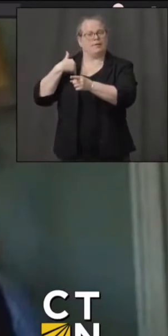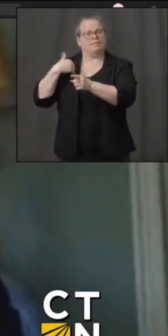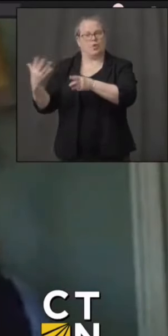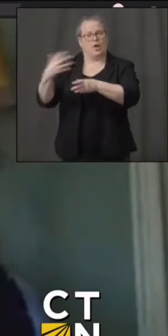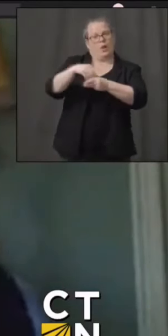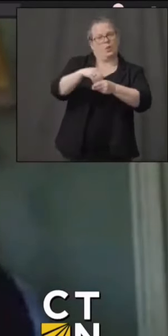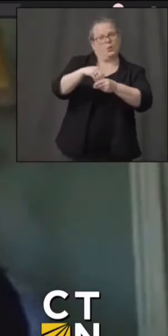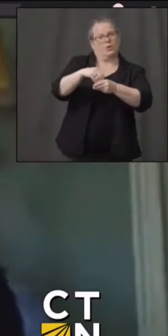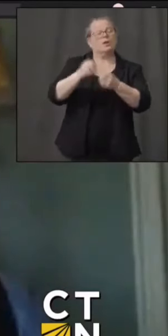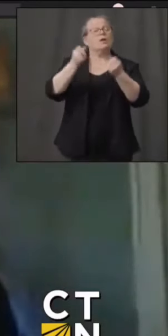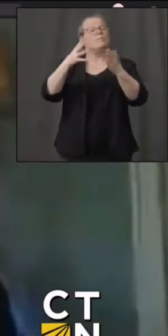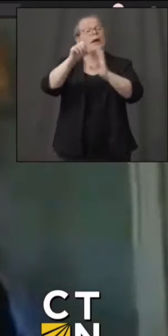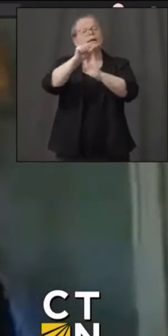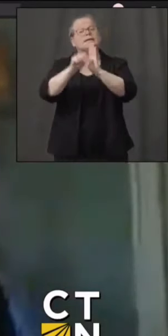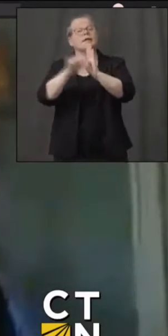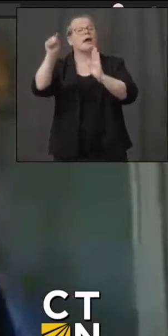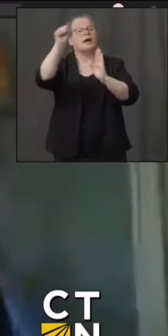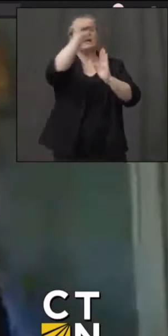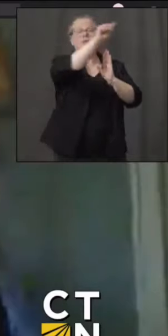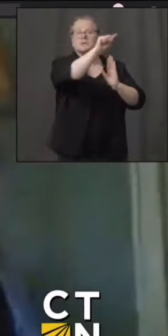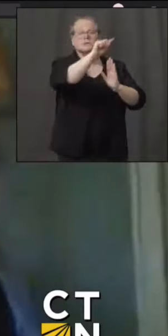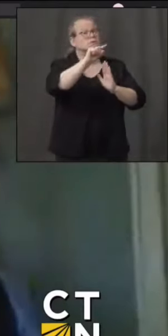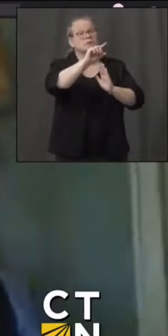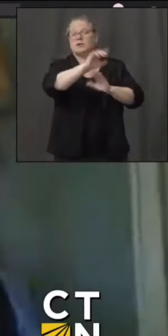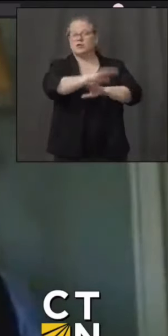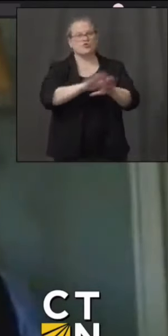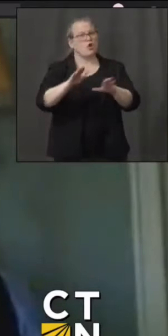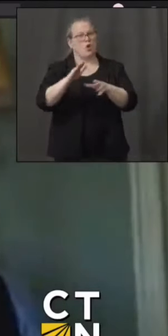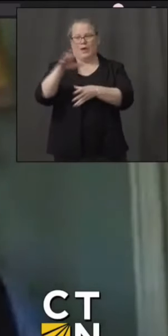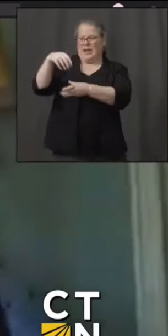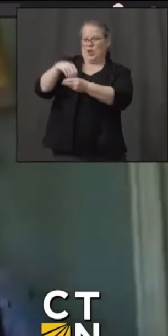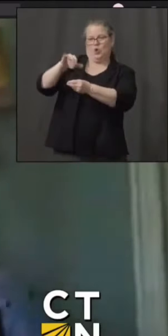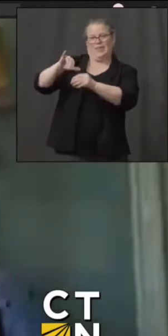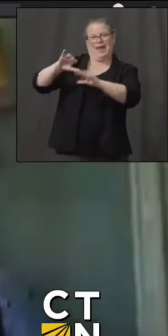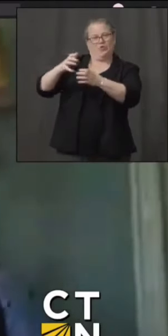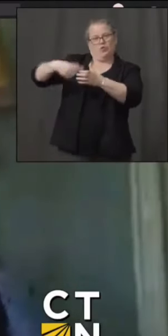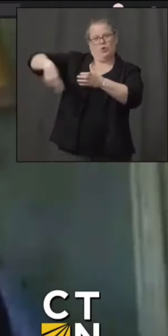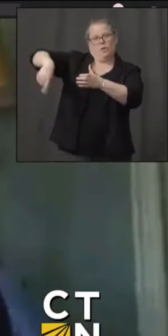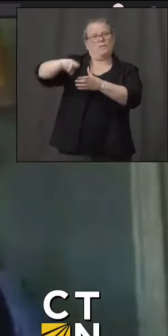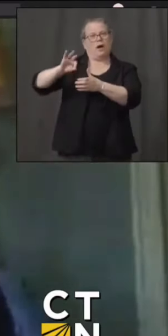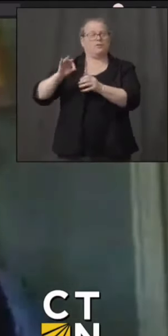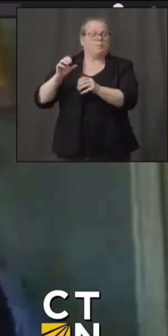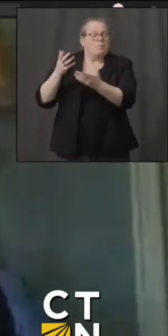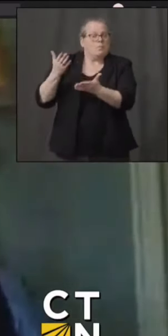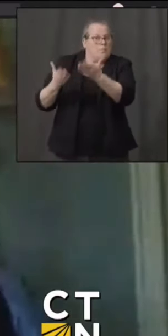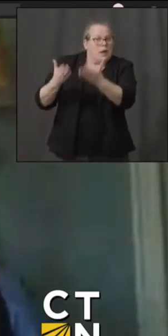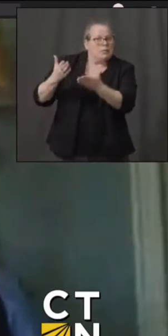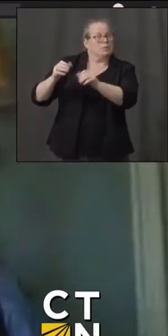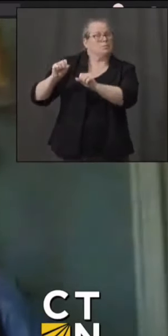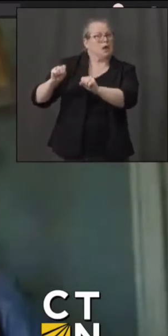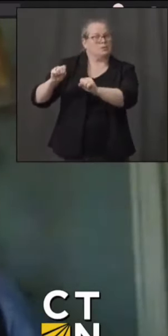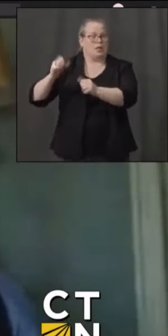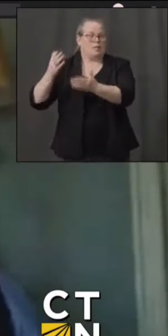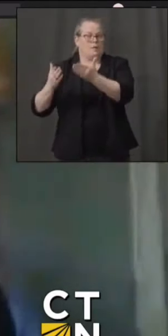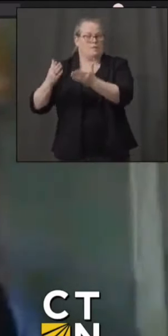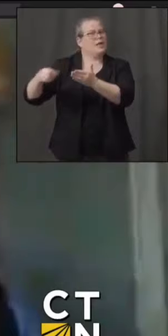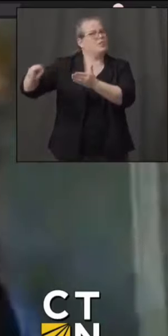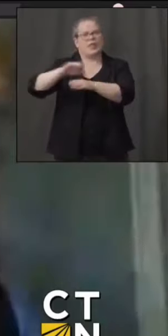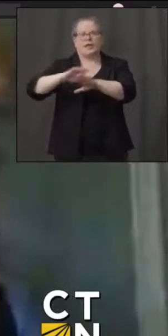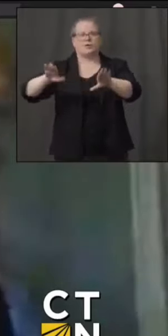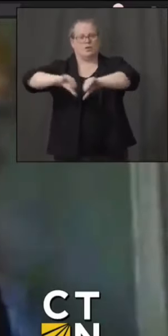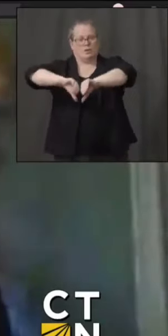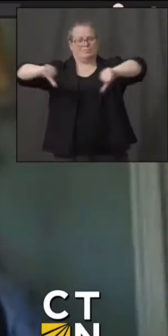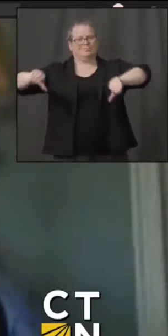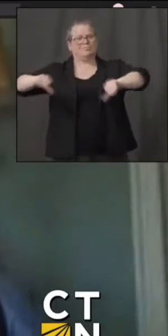count probable cases of probable deaths due to COVID-19, and are only reporting out